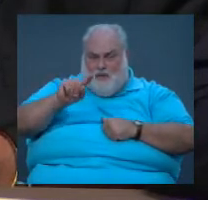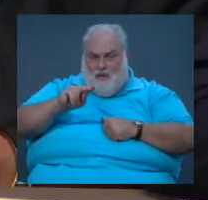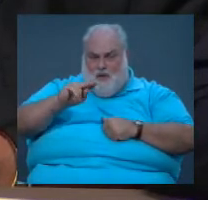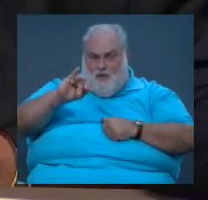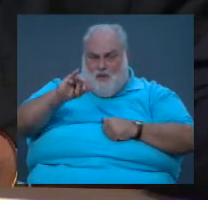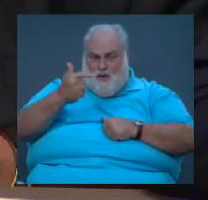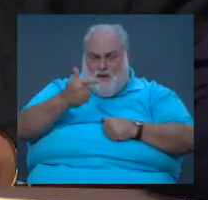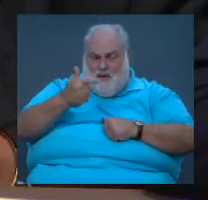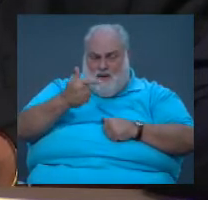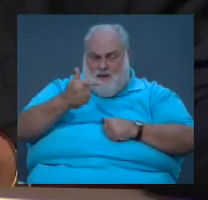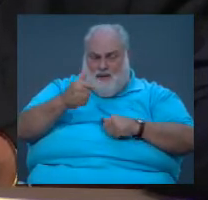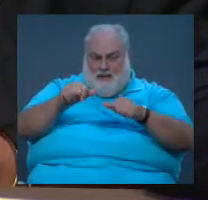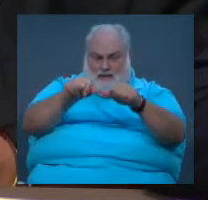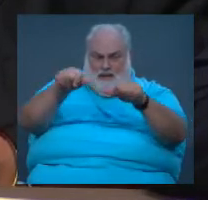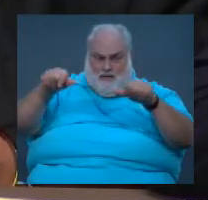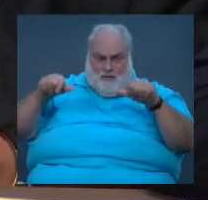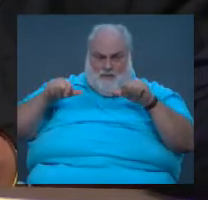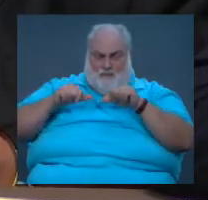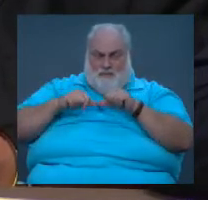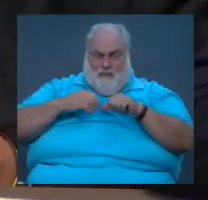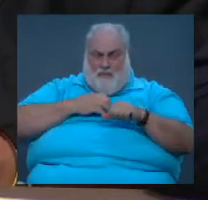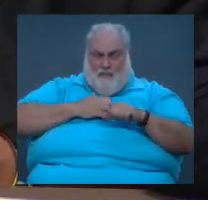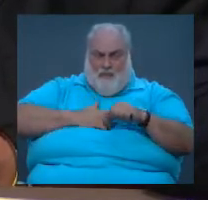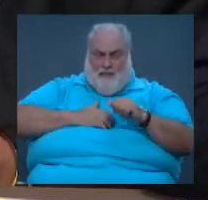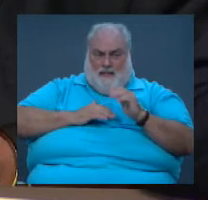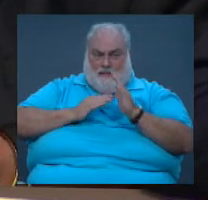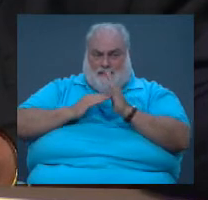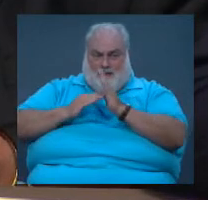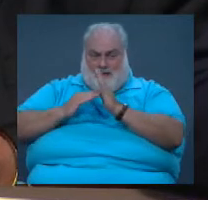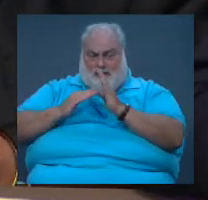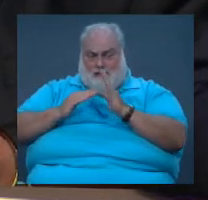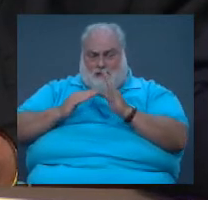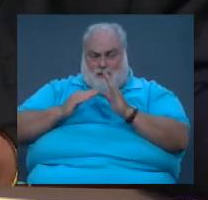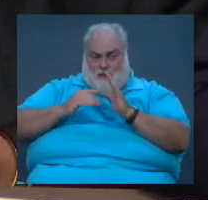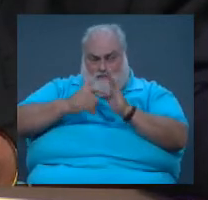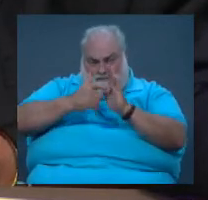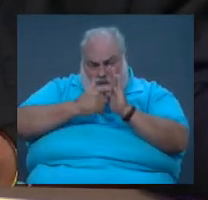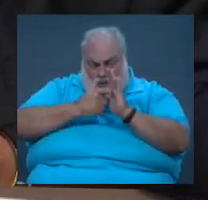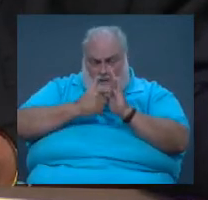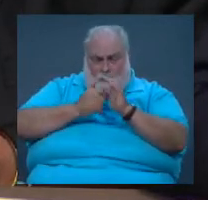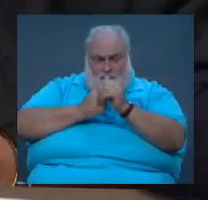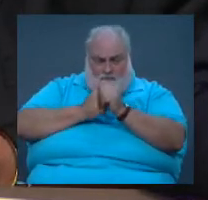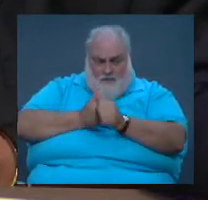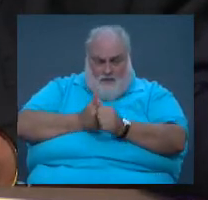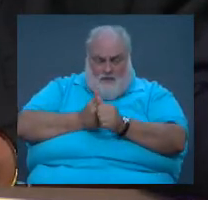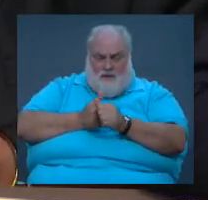district that wish for the city to enforce, but. As I've said, I mean, those